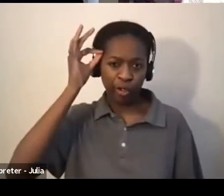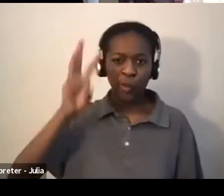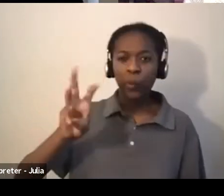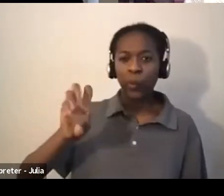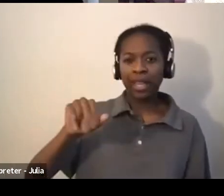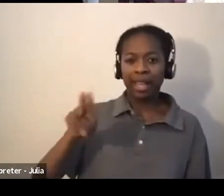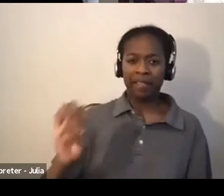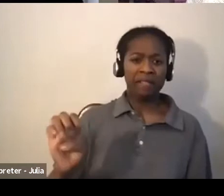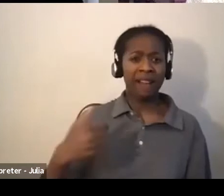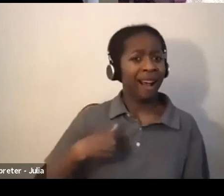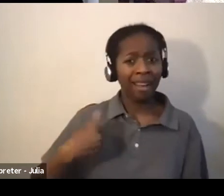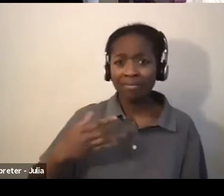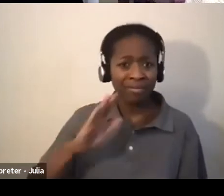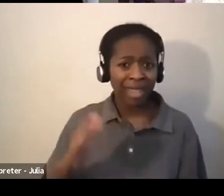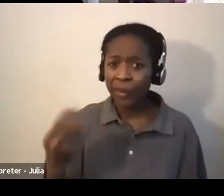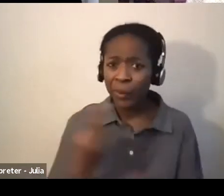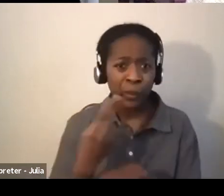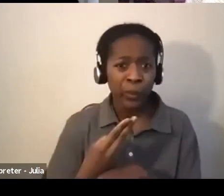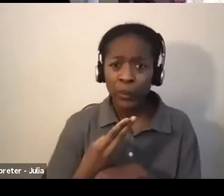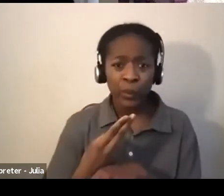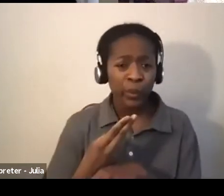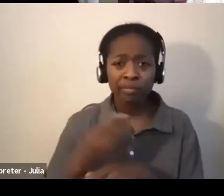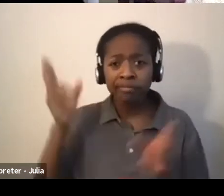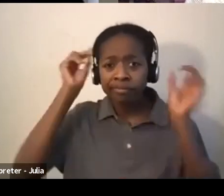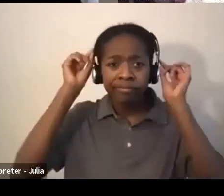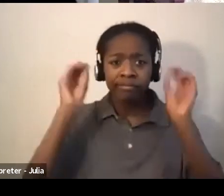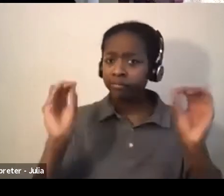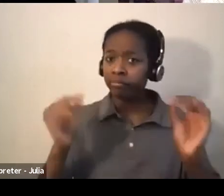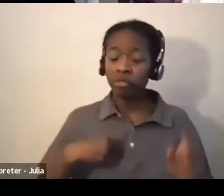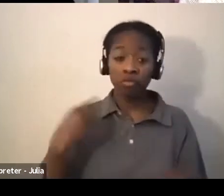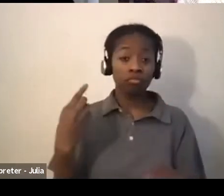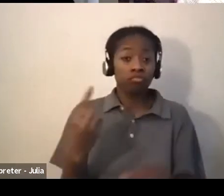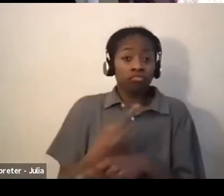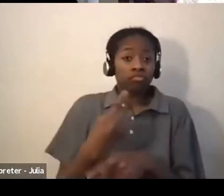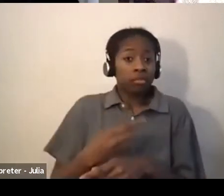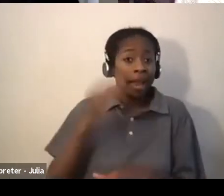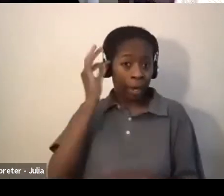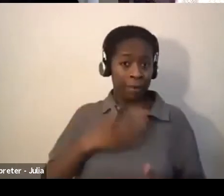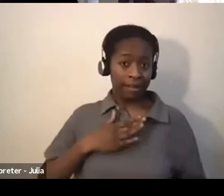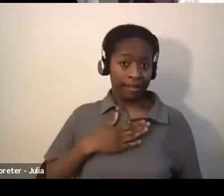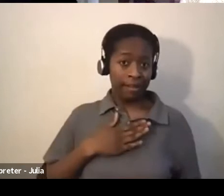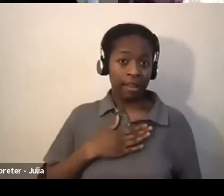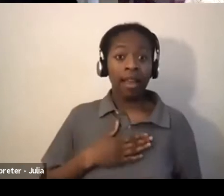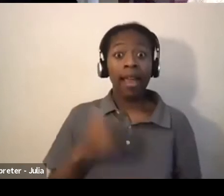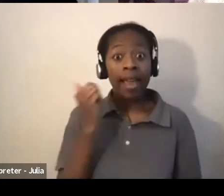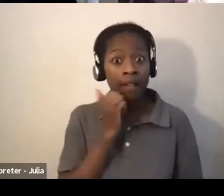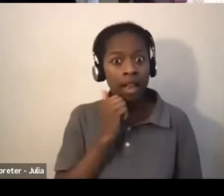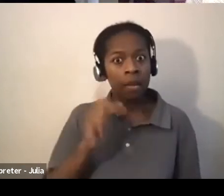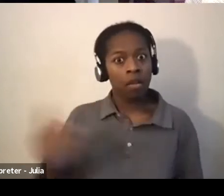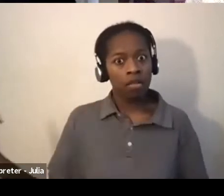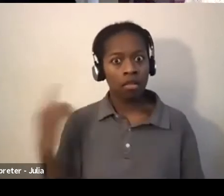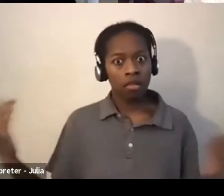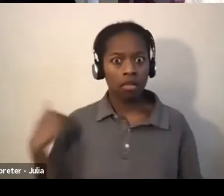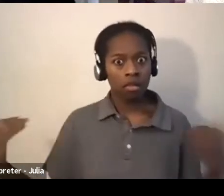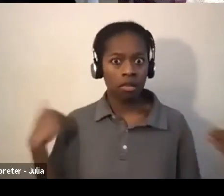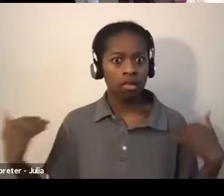has never had a weave and who wears only her natural hair, I constantly every single day have people coming up to me